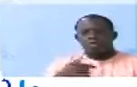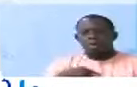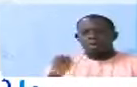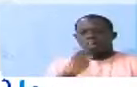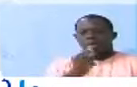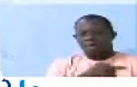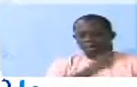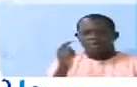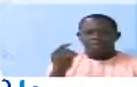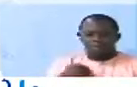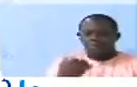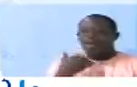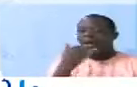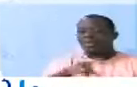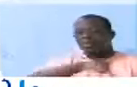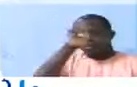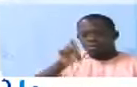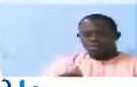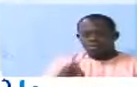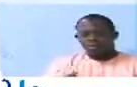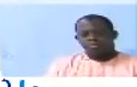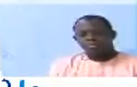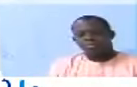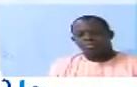me about was,